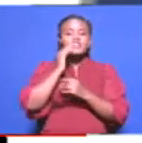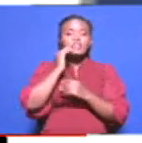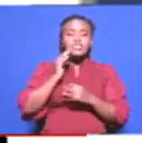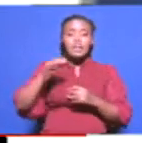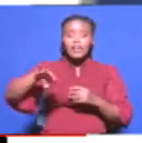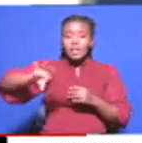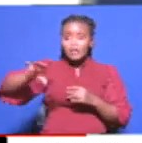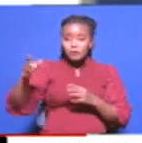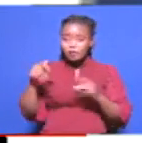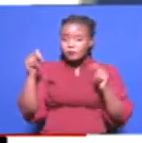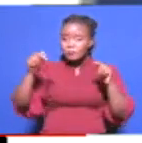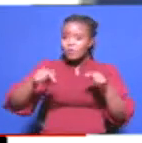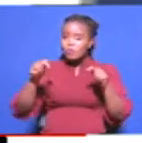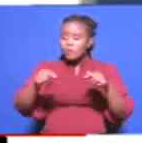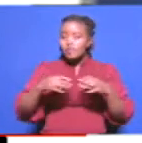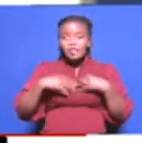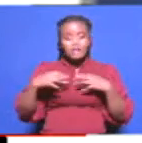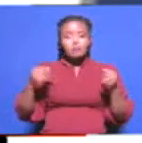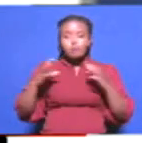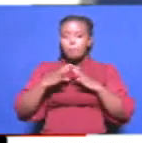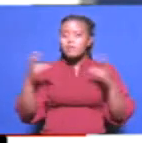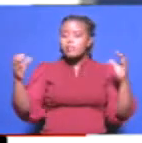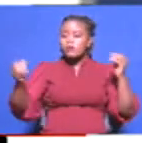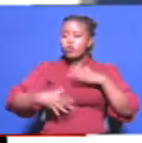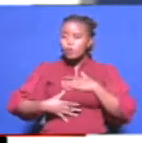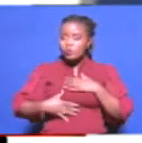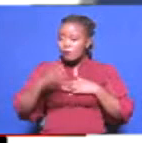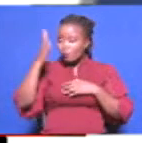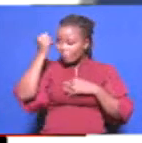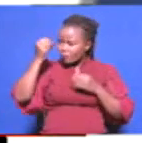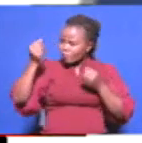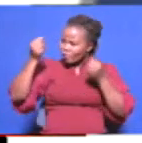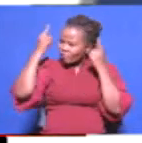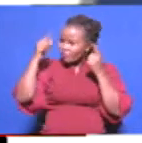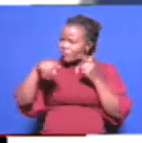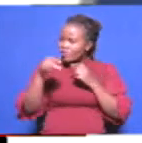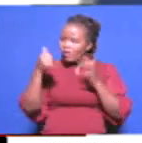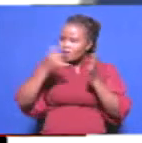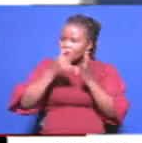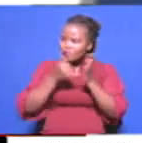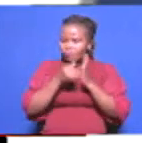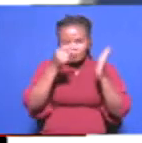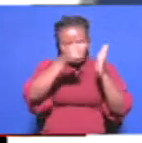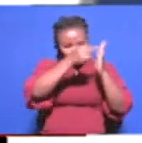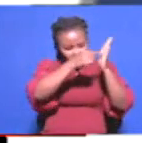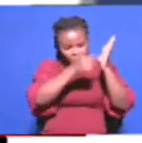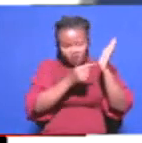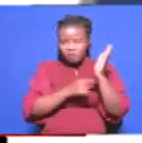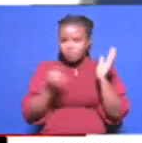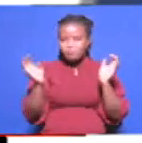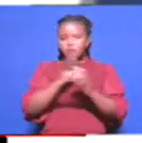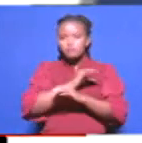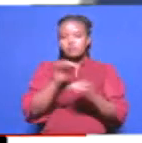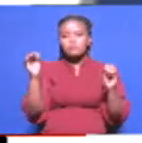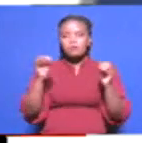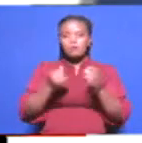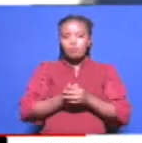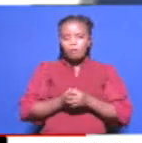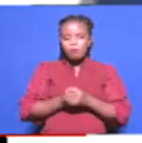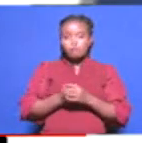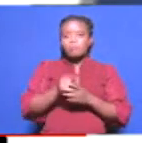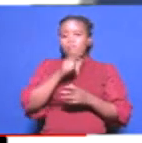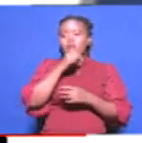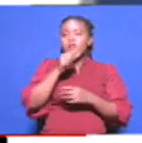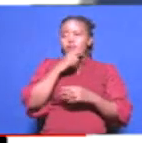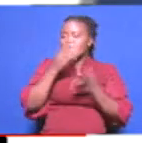Wednesday suffered a big blow after learning that he was not among the configured to contest in the voting machines. Mbeya accused